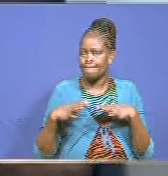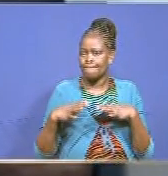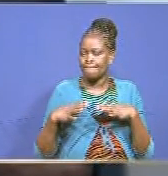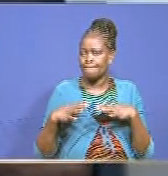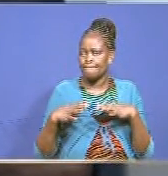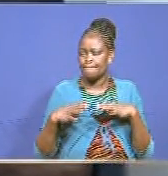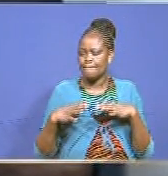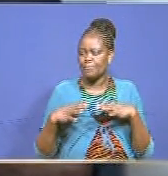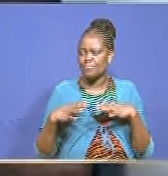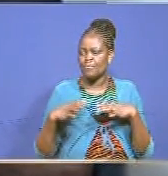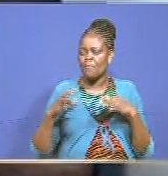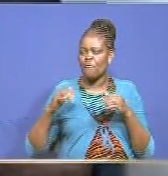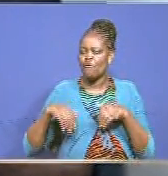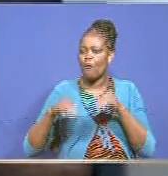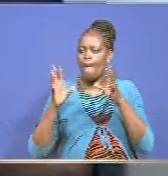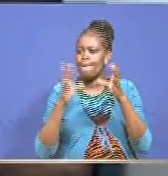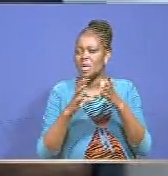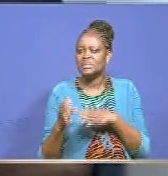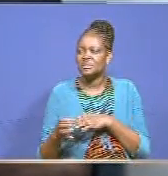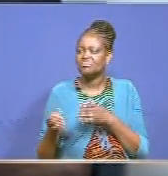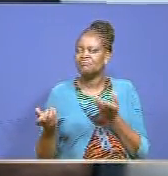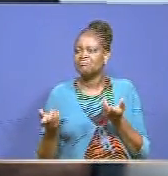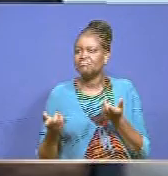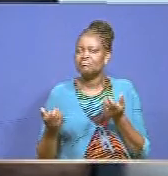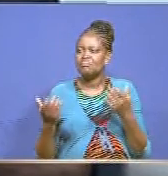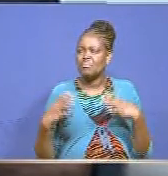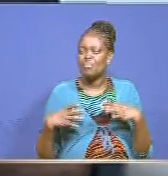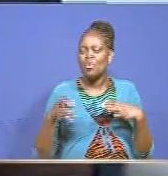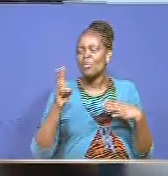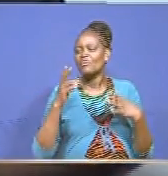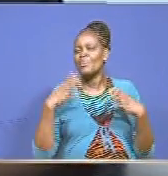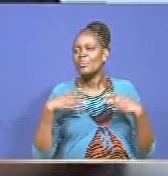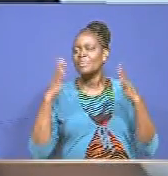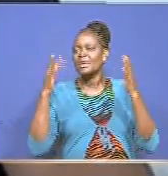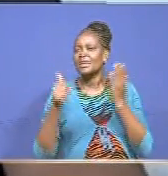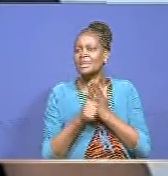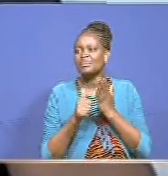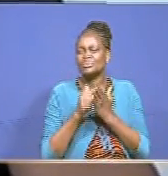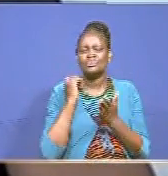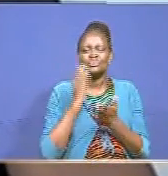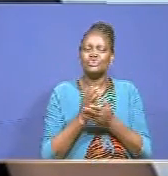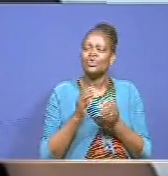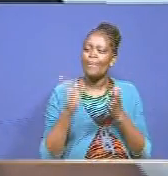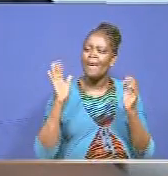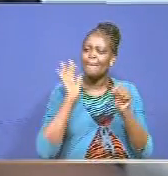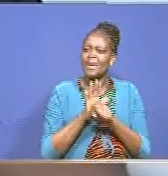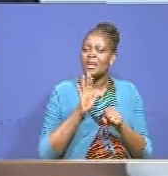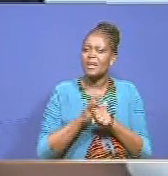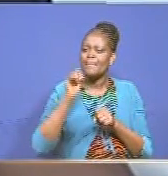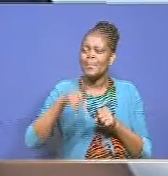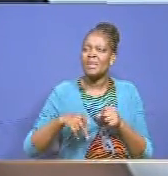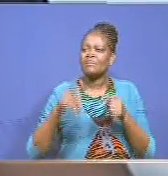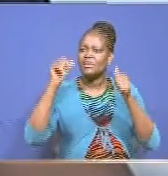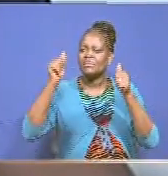euphoria. Uh-huh. Yeah, celebrities, guys going for celebrities. And it's on record. Many parliamentarians have never even spoken